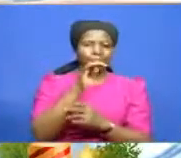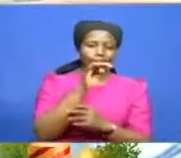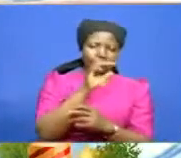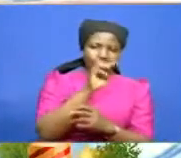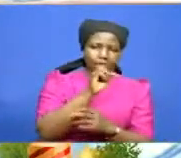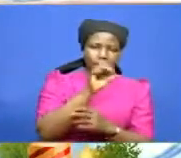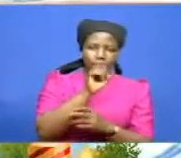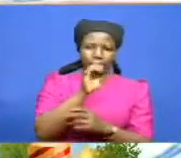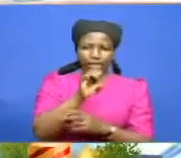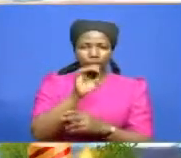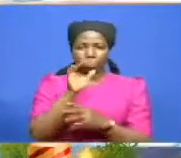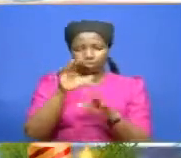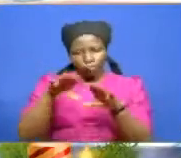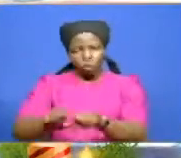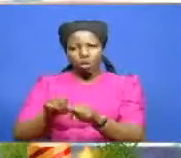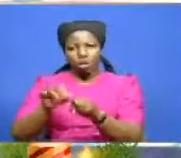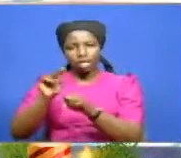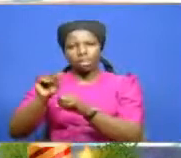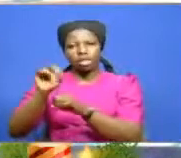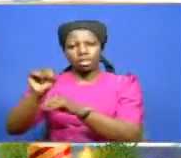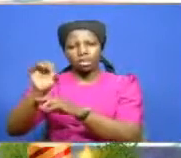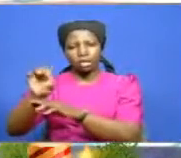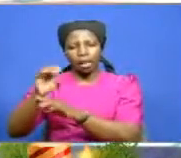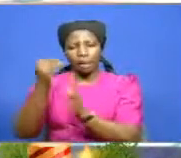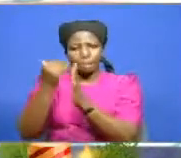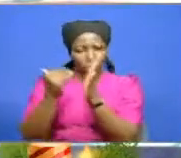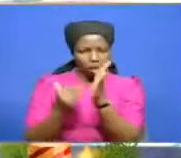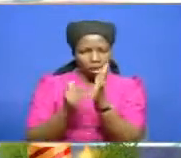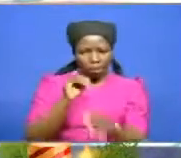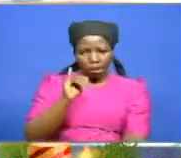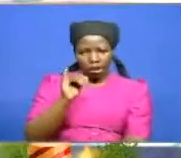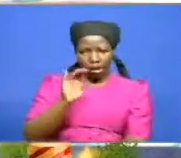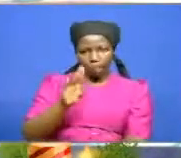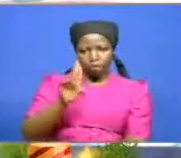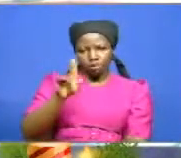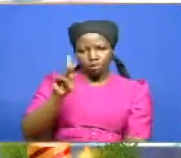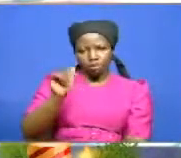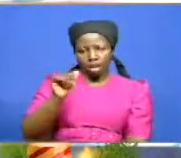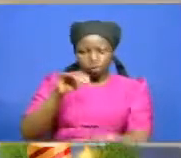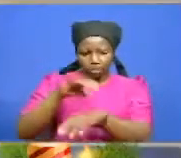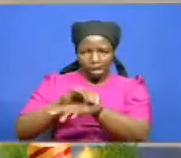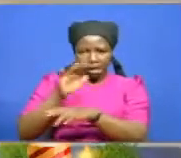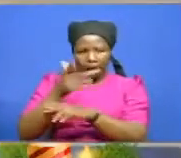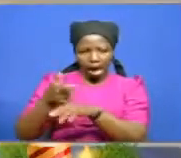NSE's Ibuka program to get additional capital for their startups.